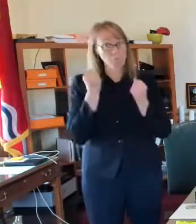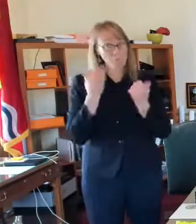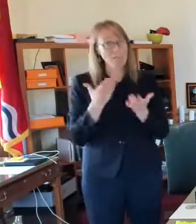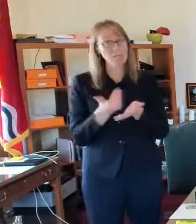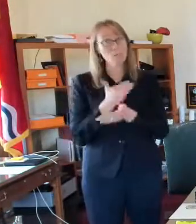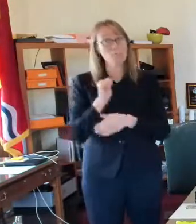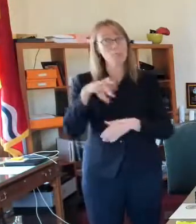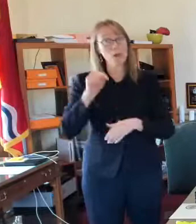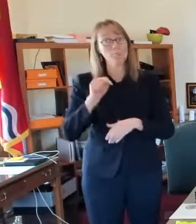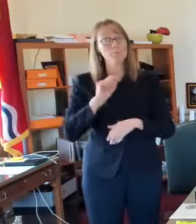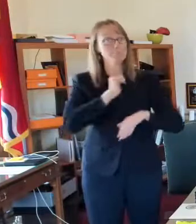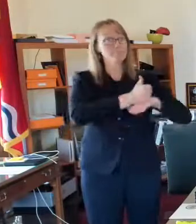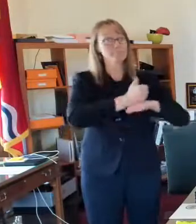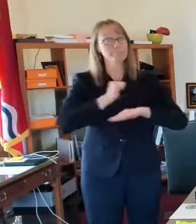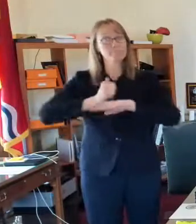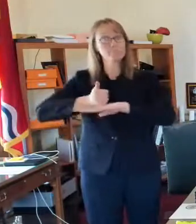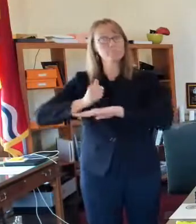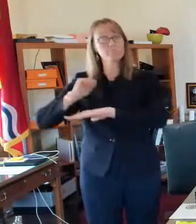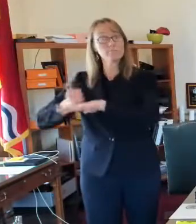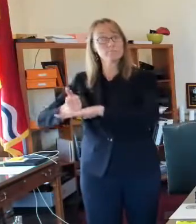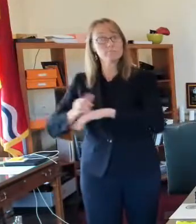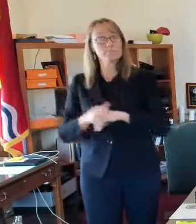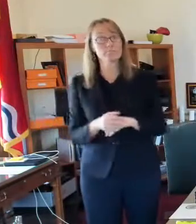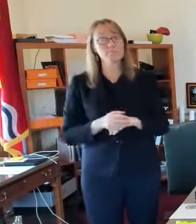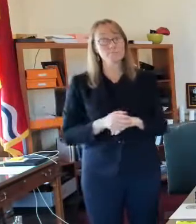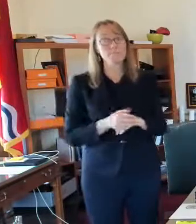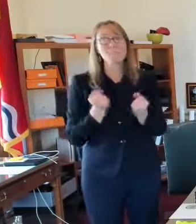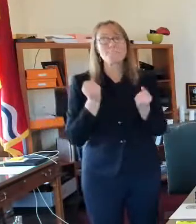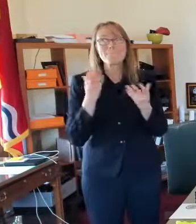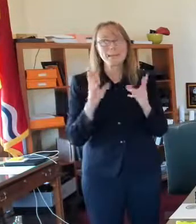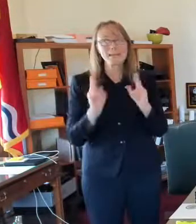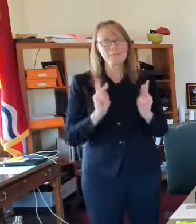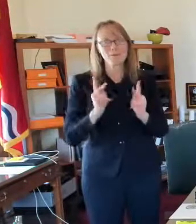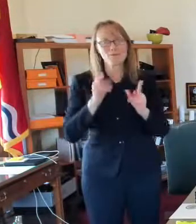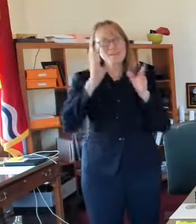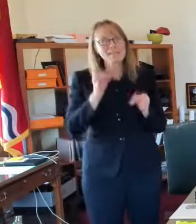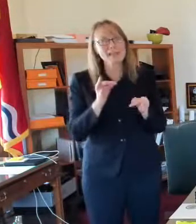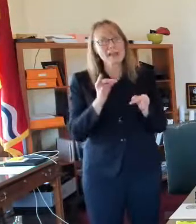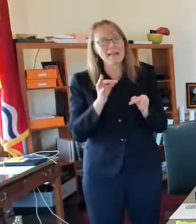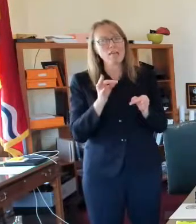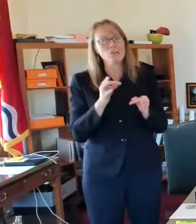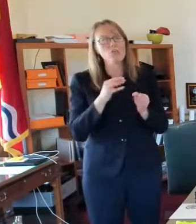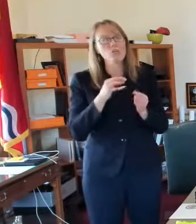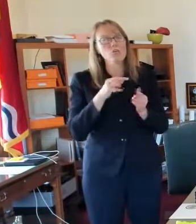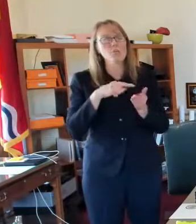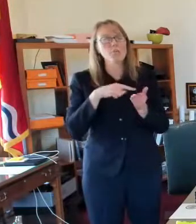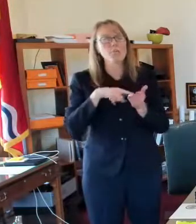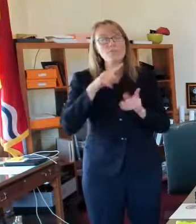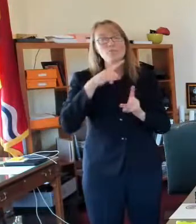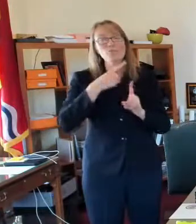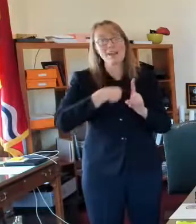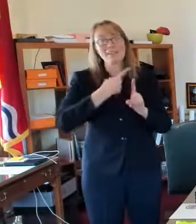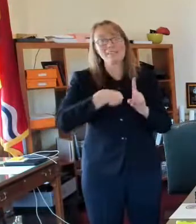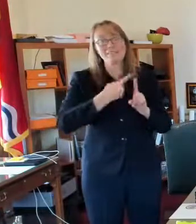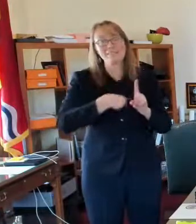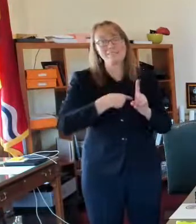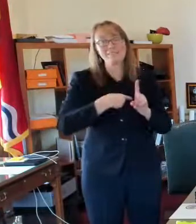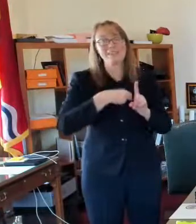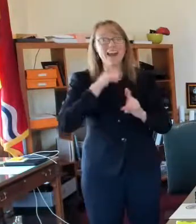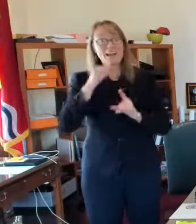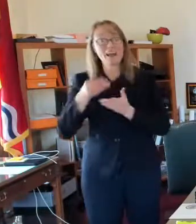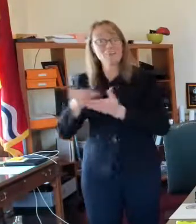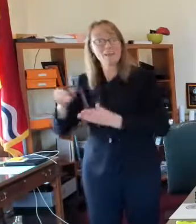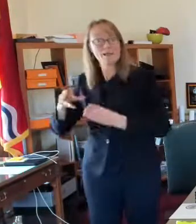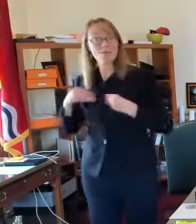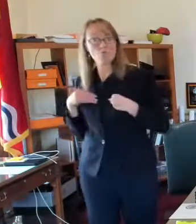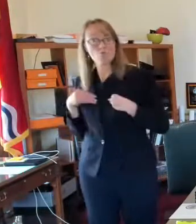are more people than ever who are choosing to rent. And that includes some older people, some, quote, empty nesters, who